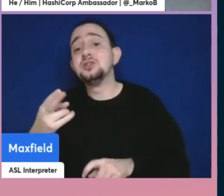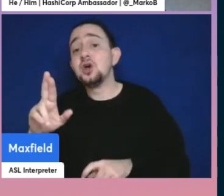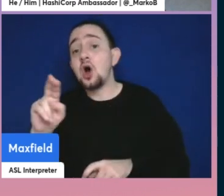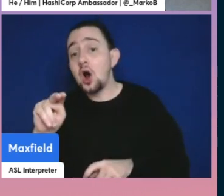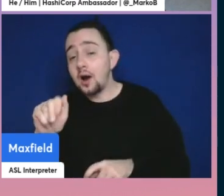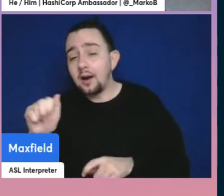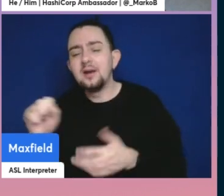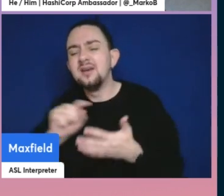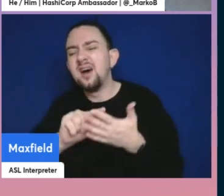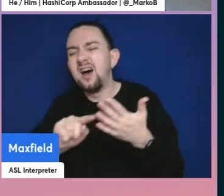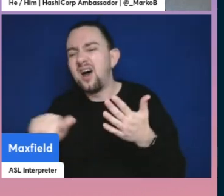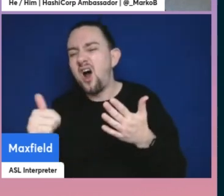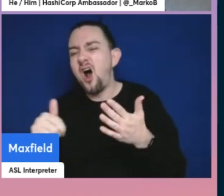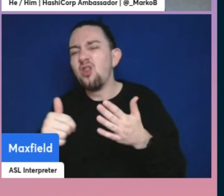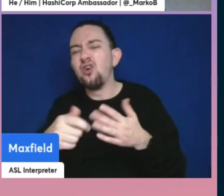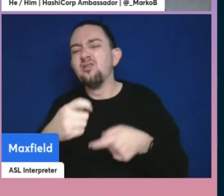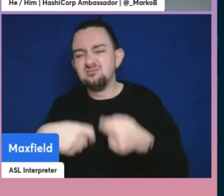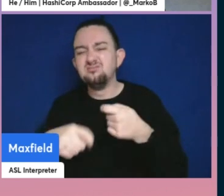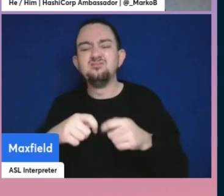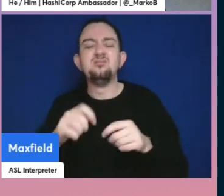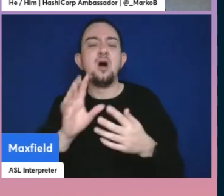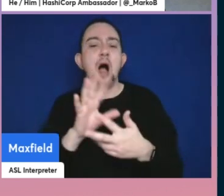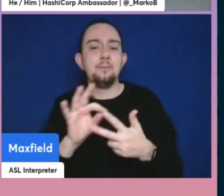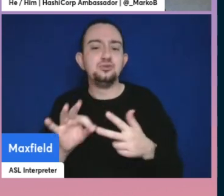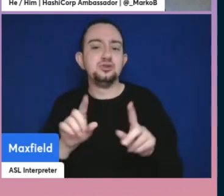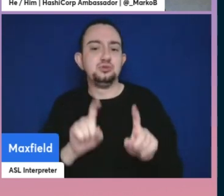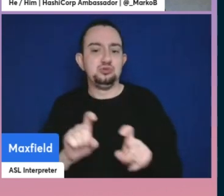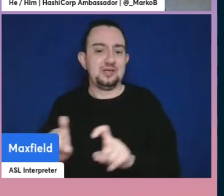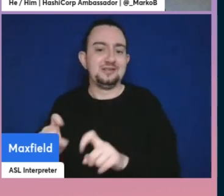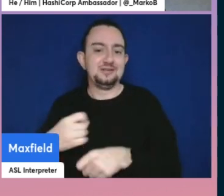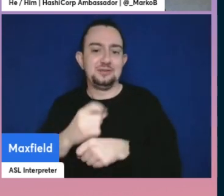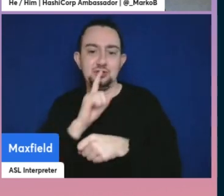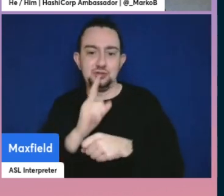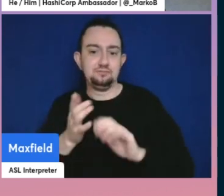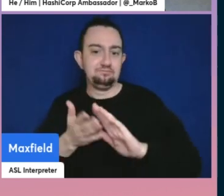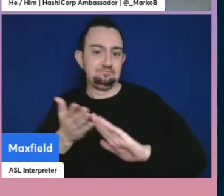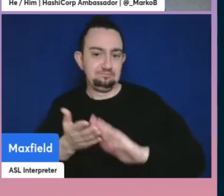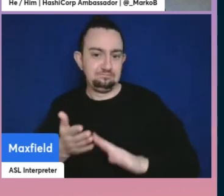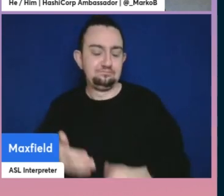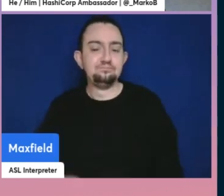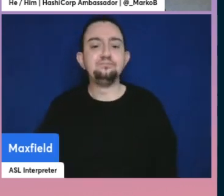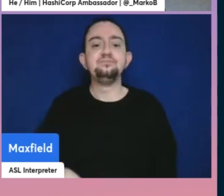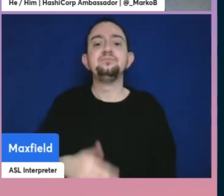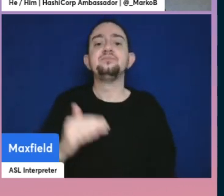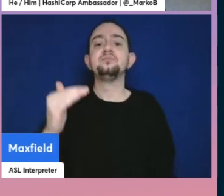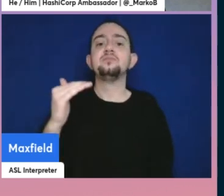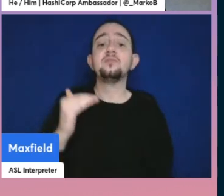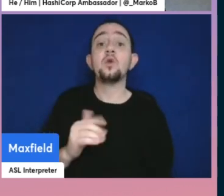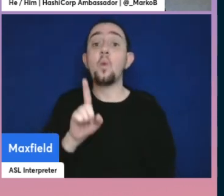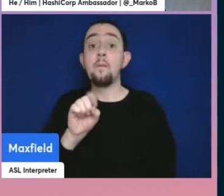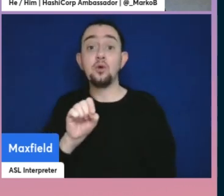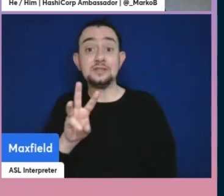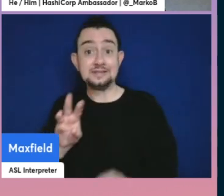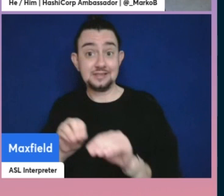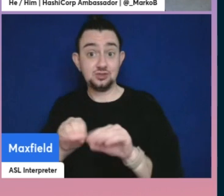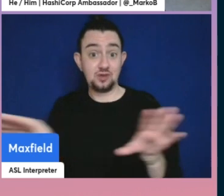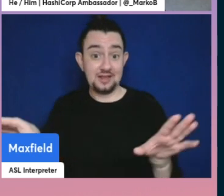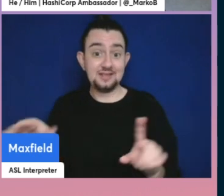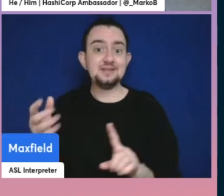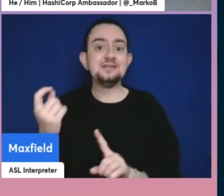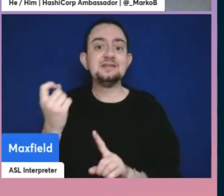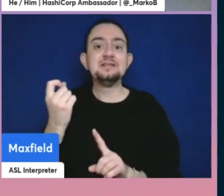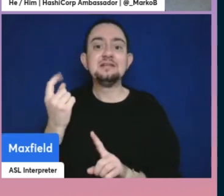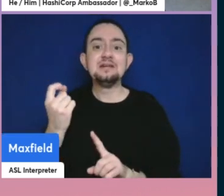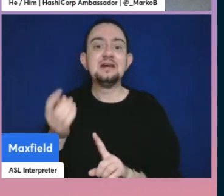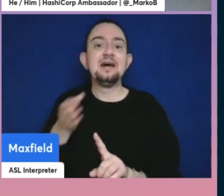integration testing bits and the later bits. With the release 1.6. Kitchen Terraform was actually obsoleted or